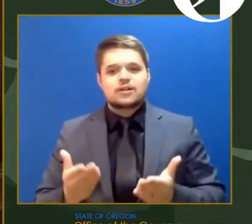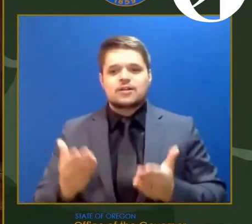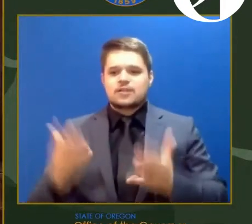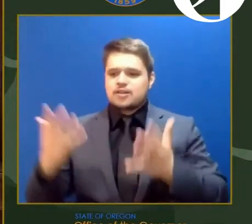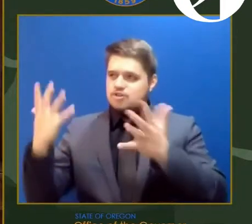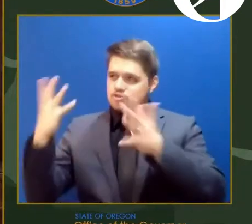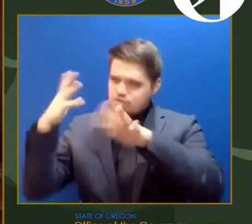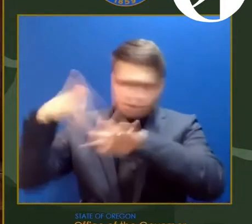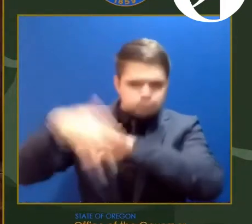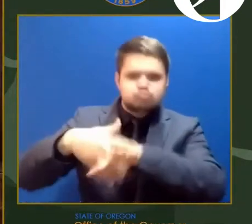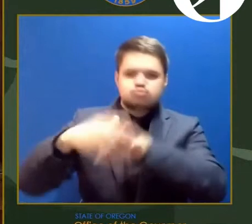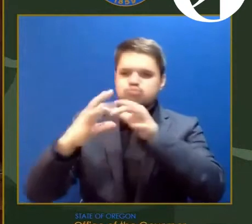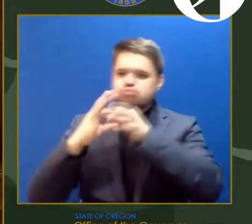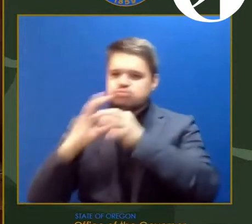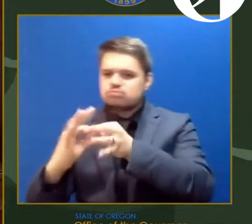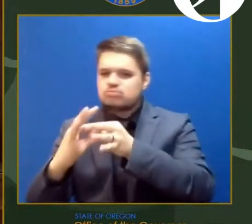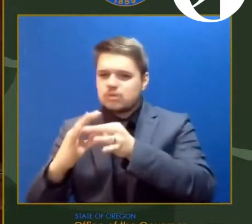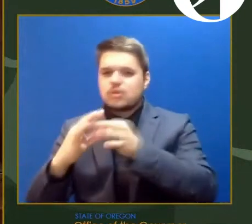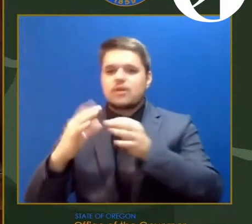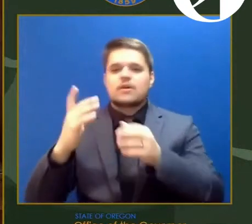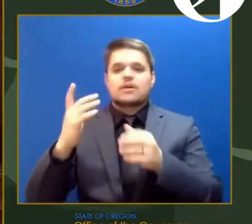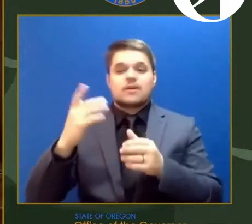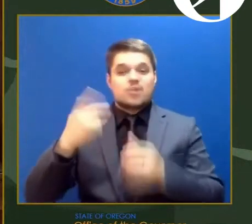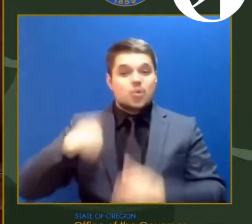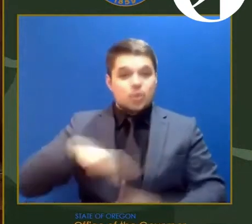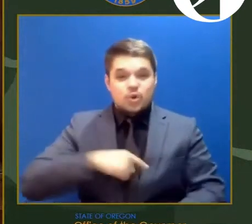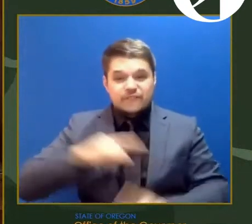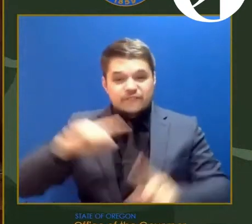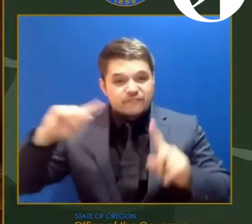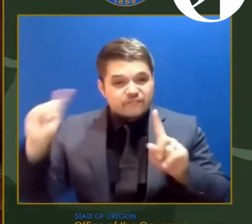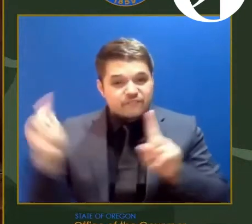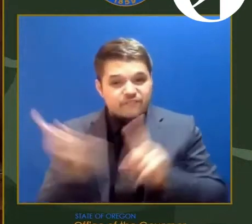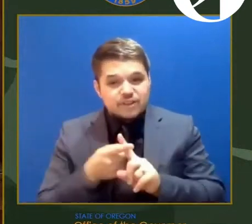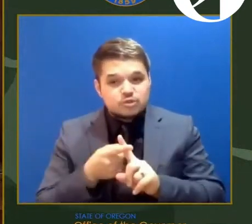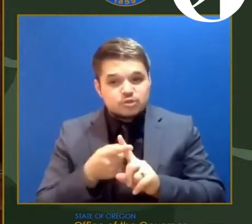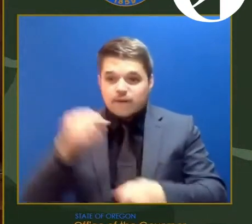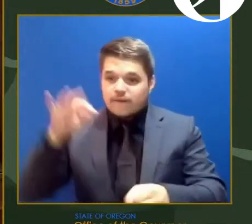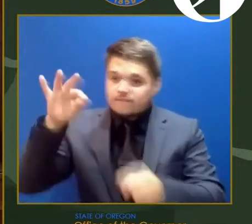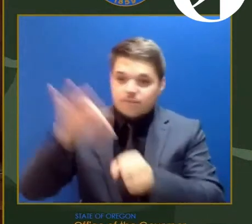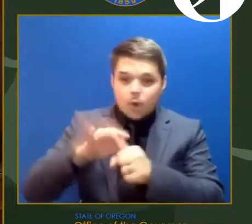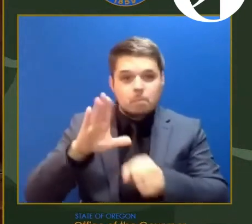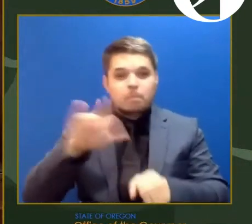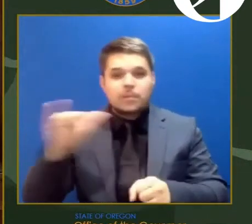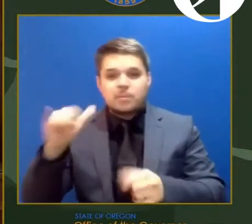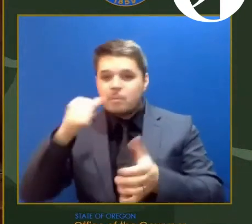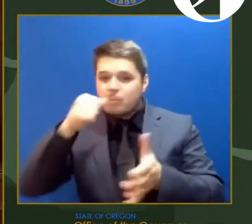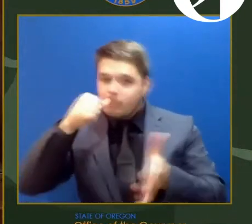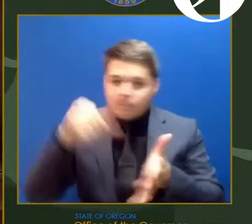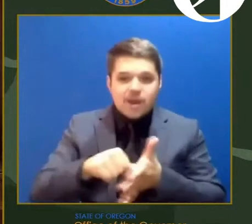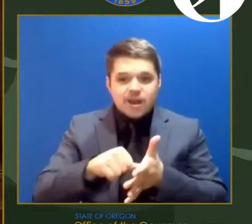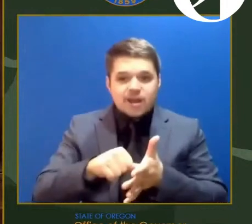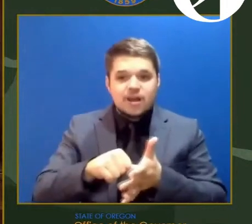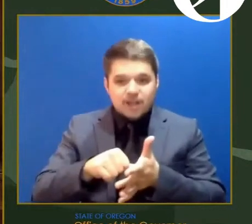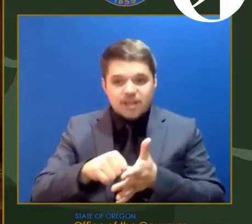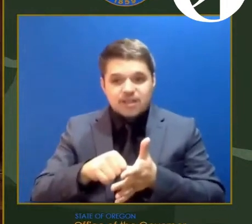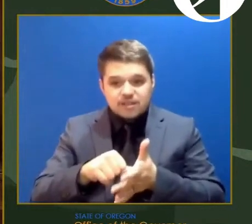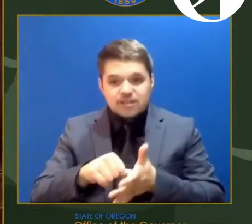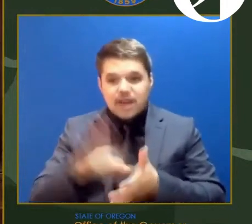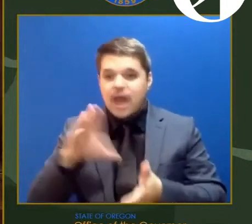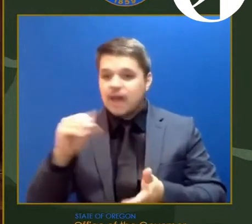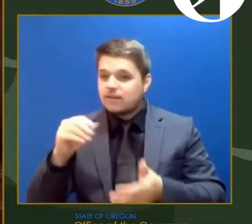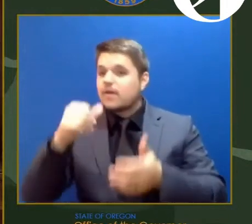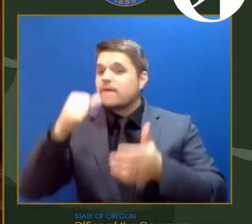in the country to institute vote by mail and to establish automatic voter registration. And today,